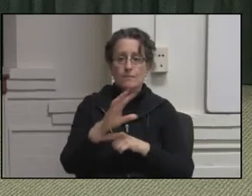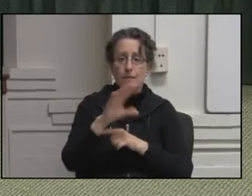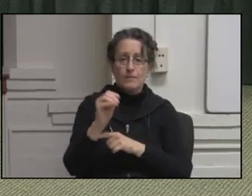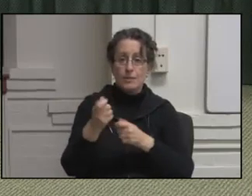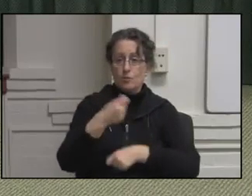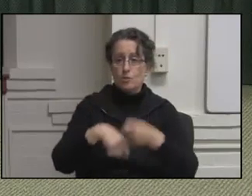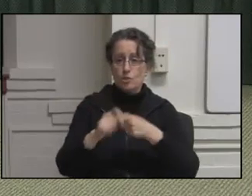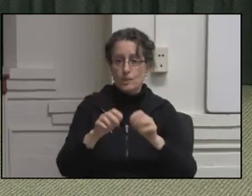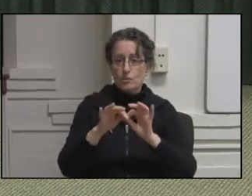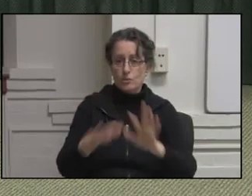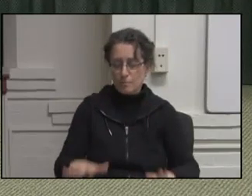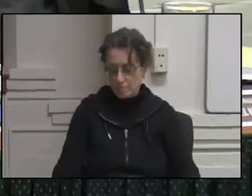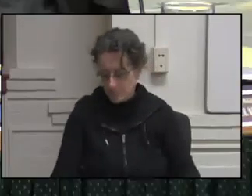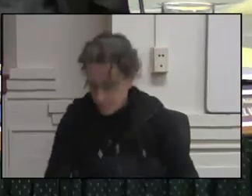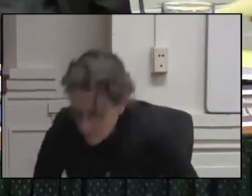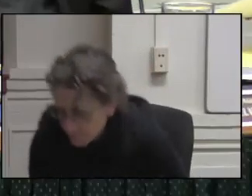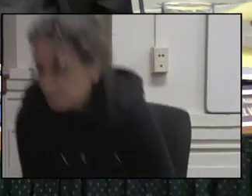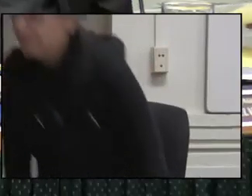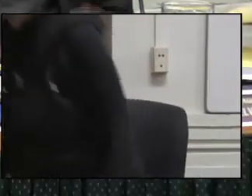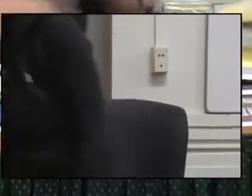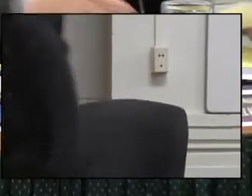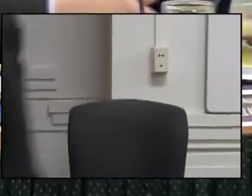Thank you, Chief. Thank you.